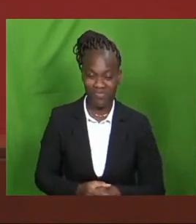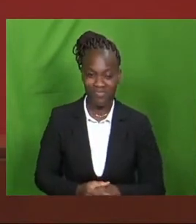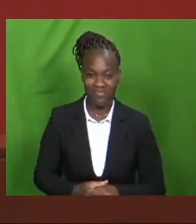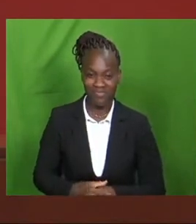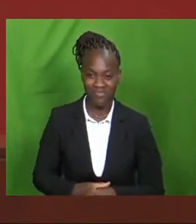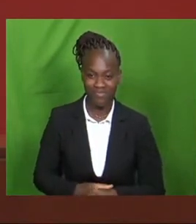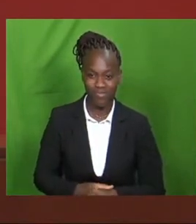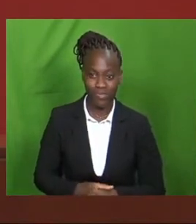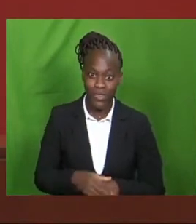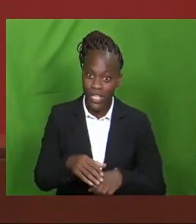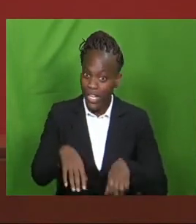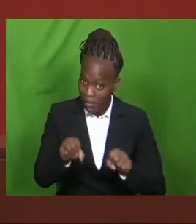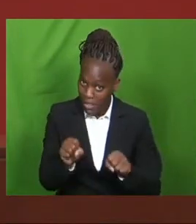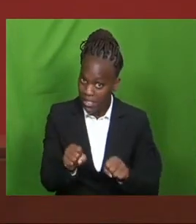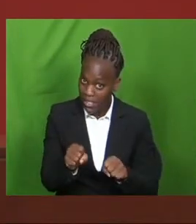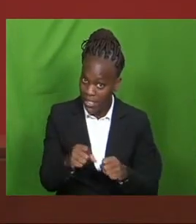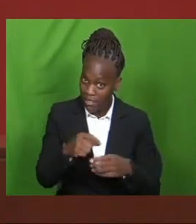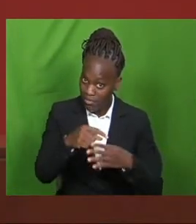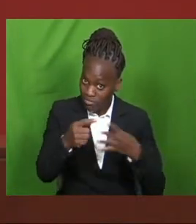Are they captured?